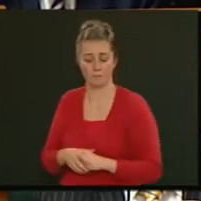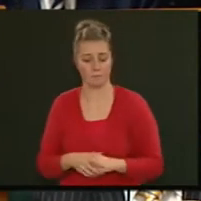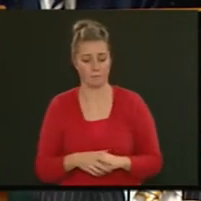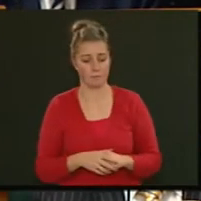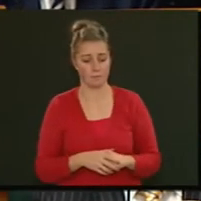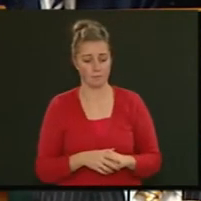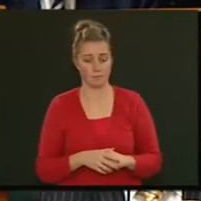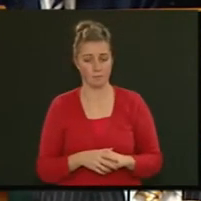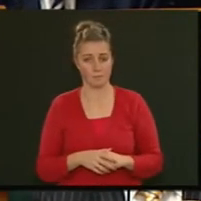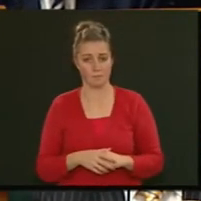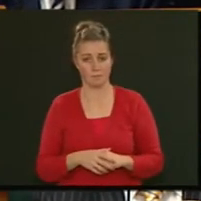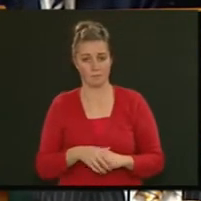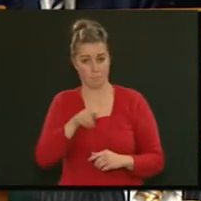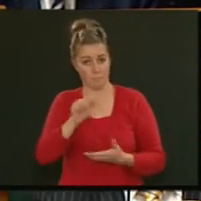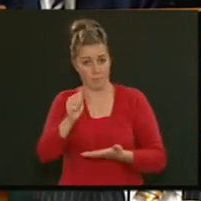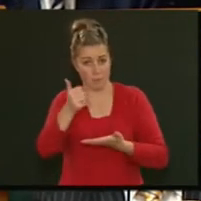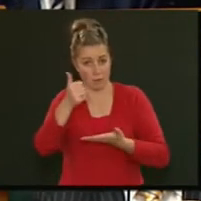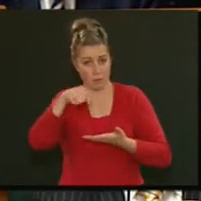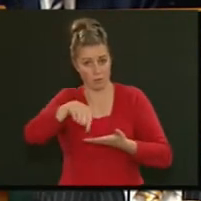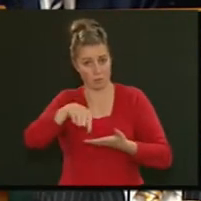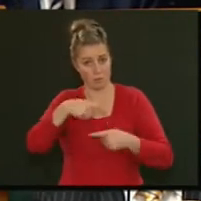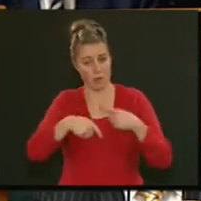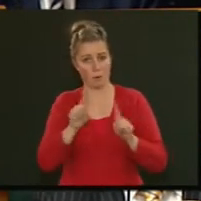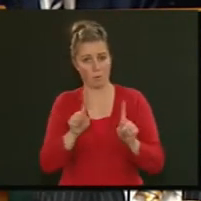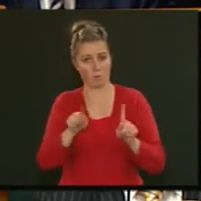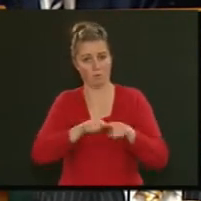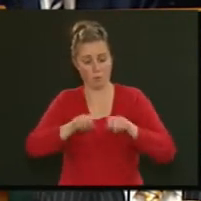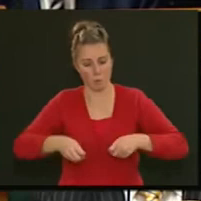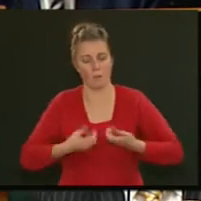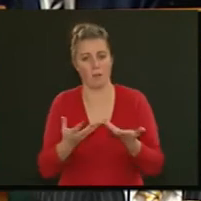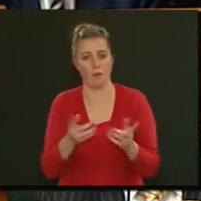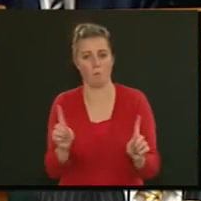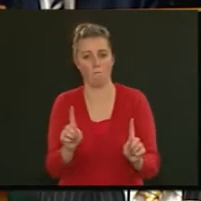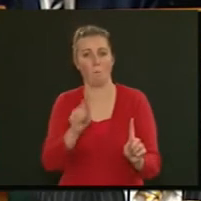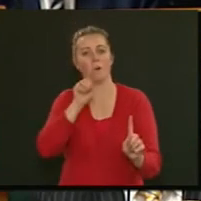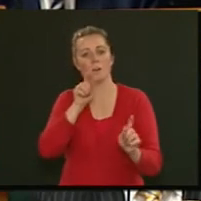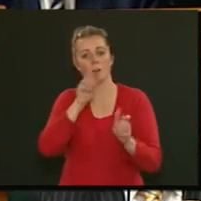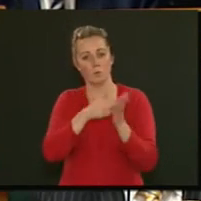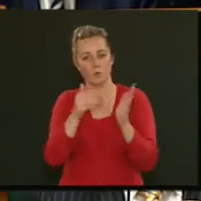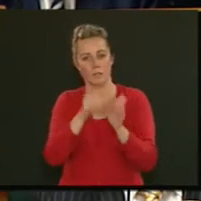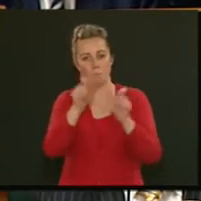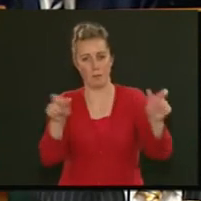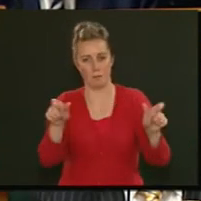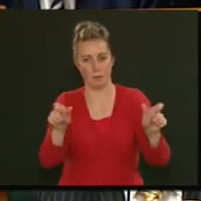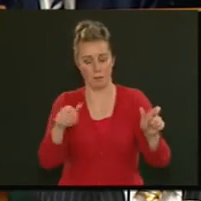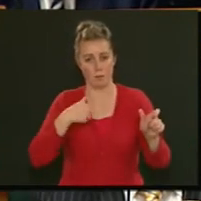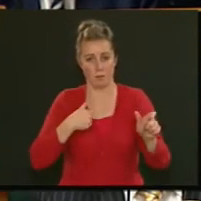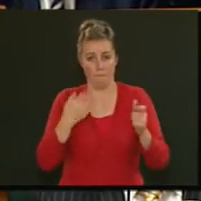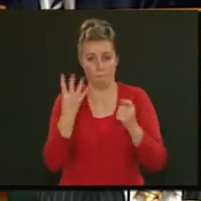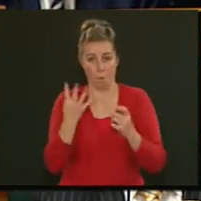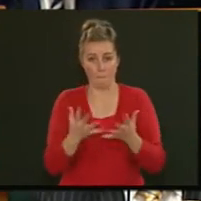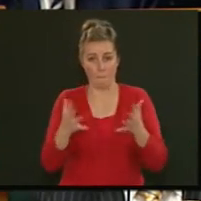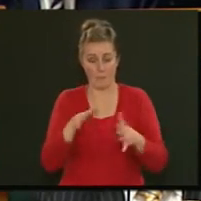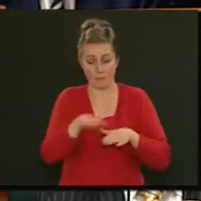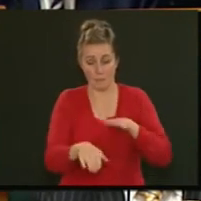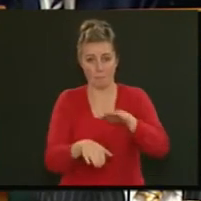Mr. Speaker, this budget is all about delivering for New Zealanders. It takes four significant steps to